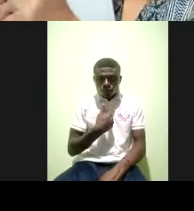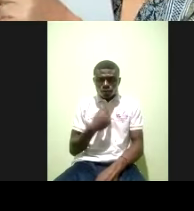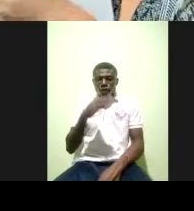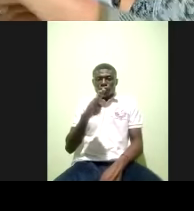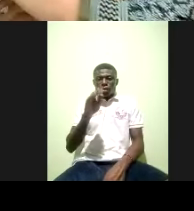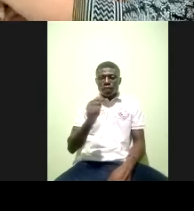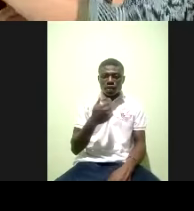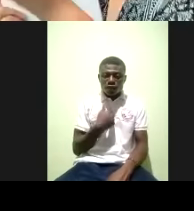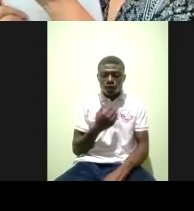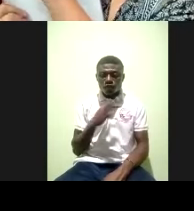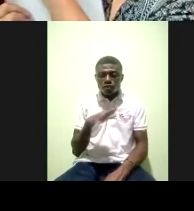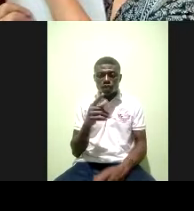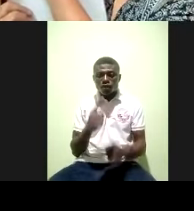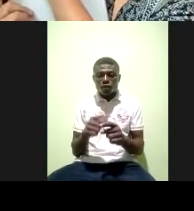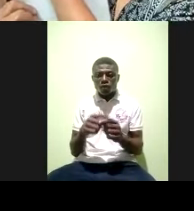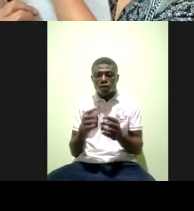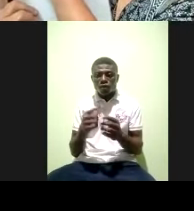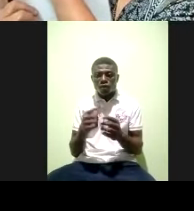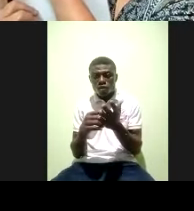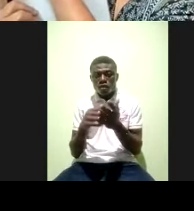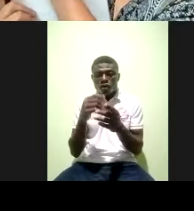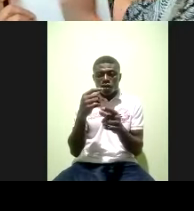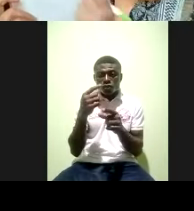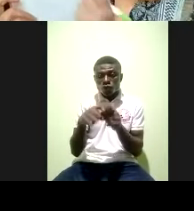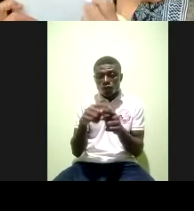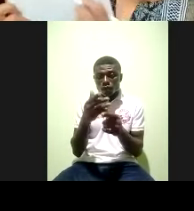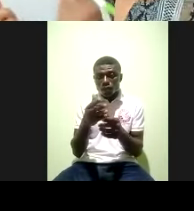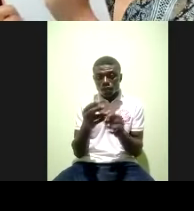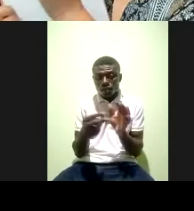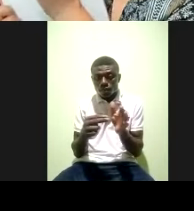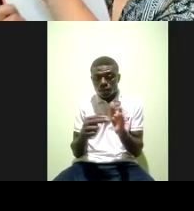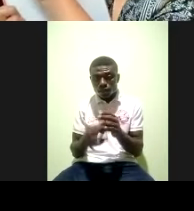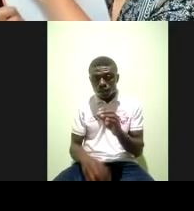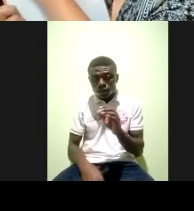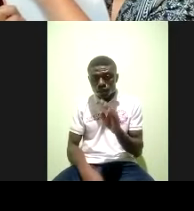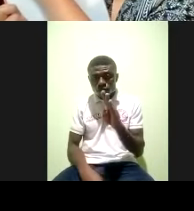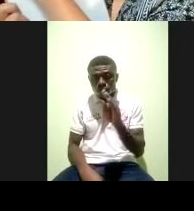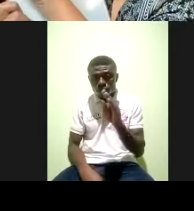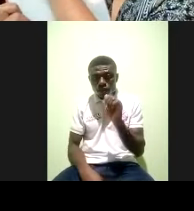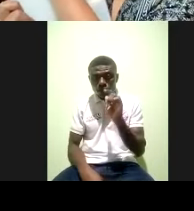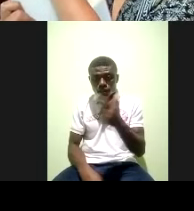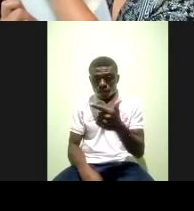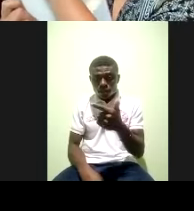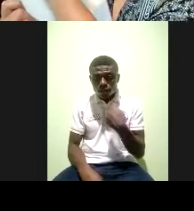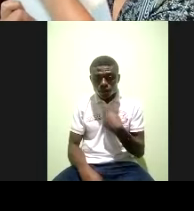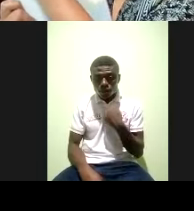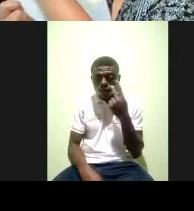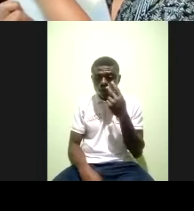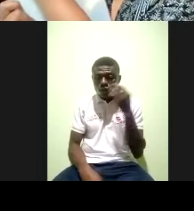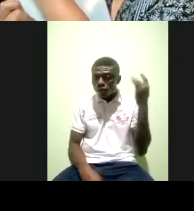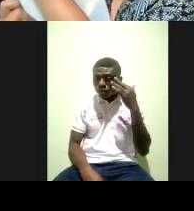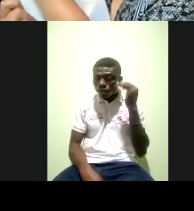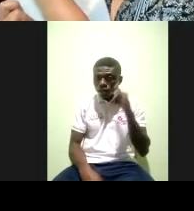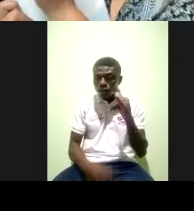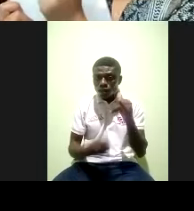spelling rule for the sound of k is with CK. CK is saying the sound of k after